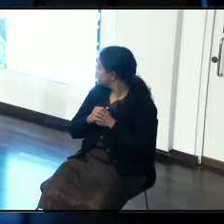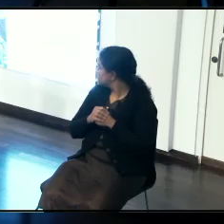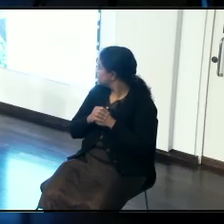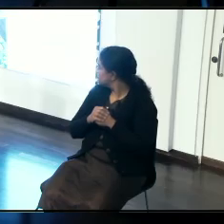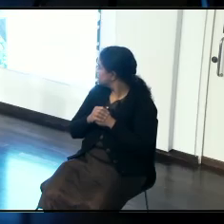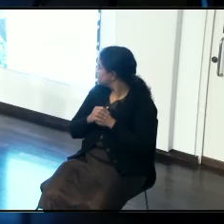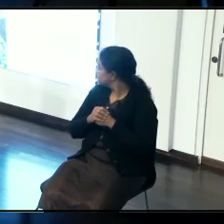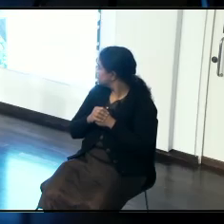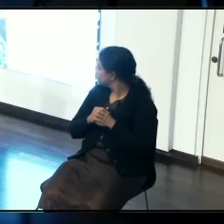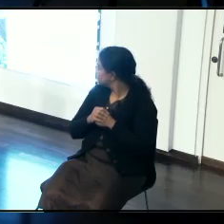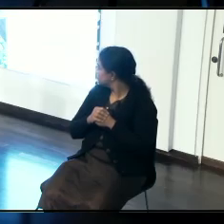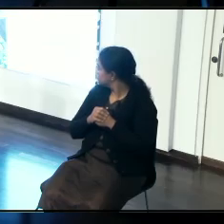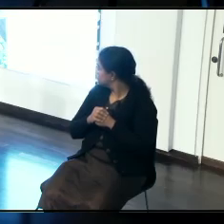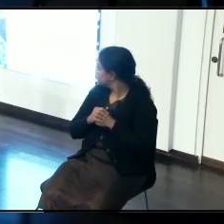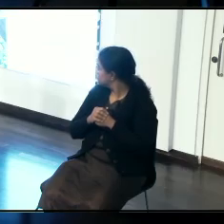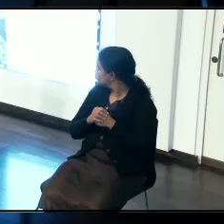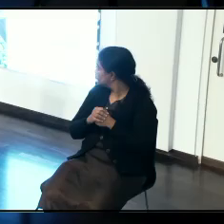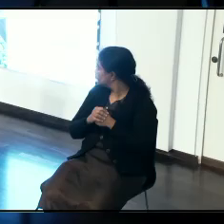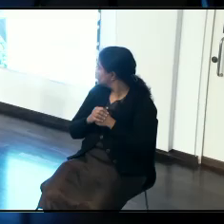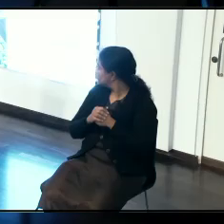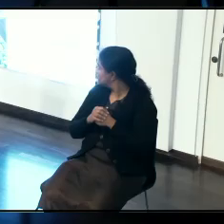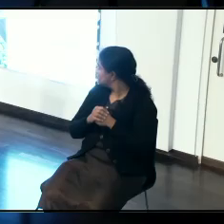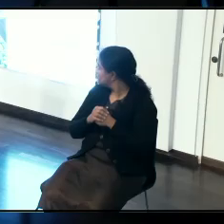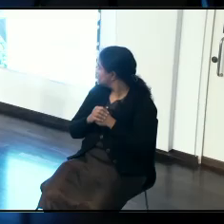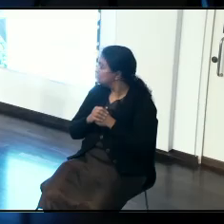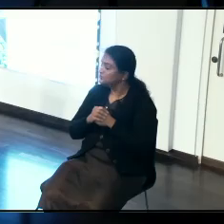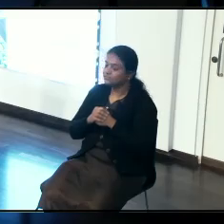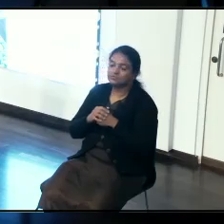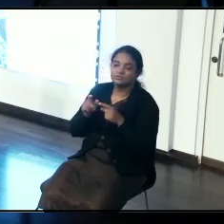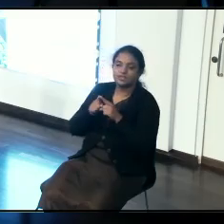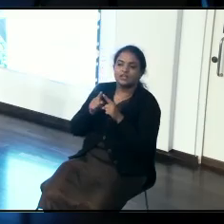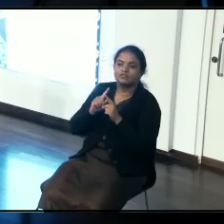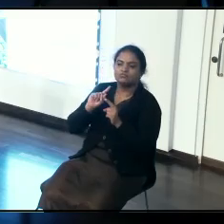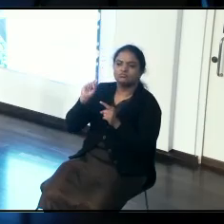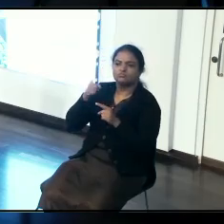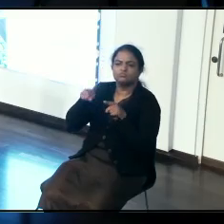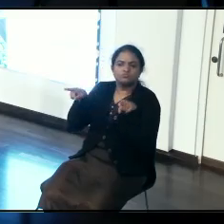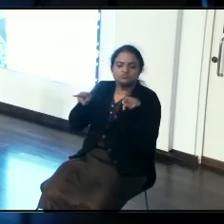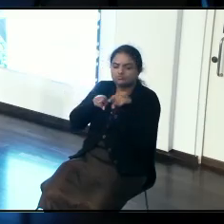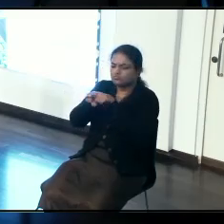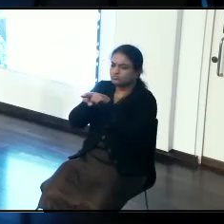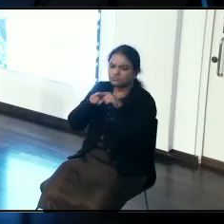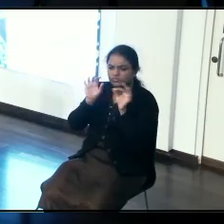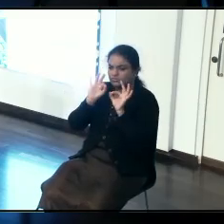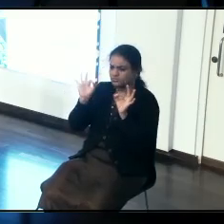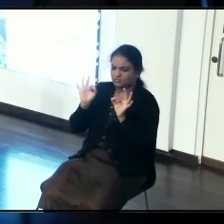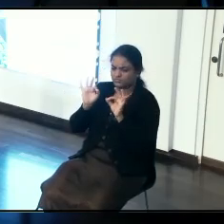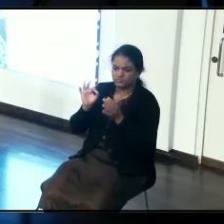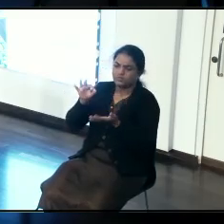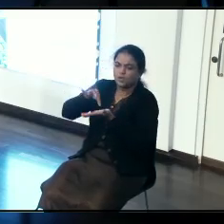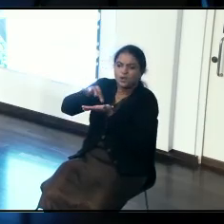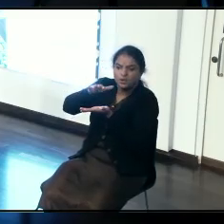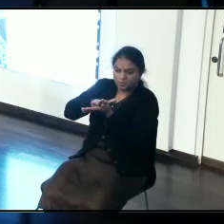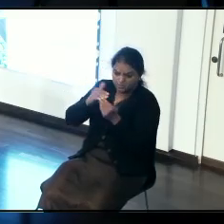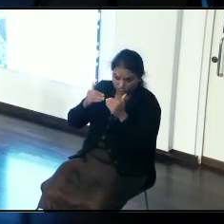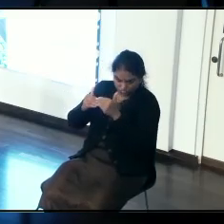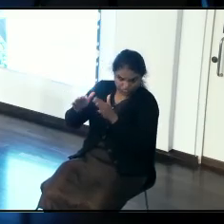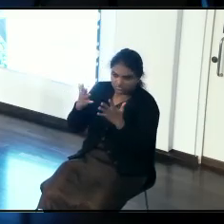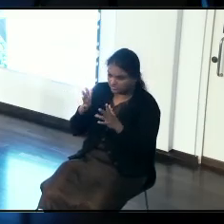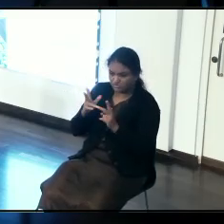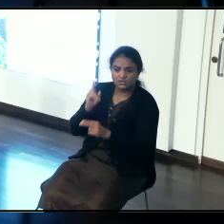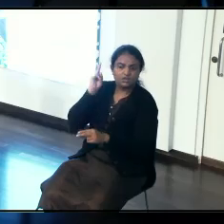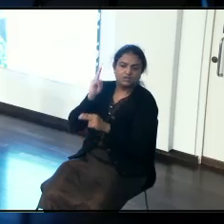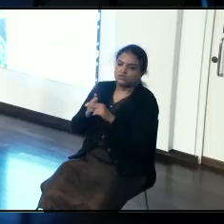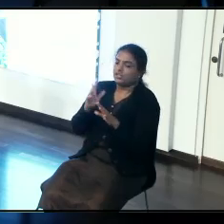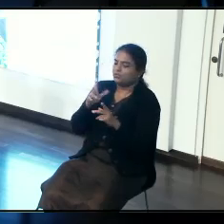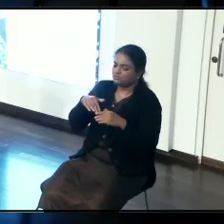is in transition, and change is inevitable. So Robert, how do you see the relevance of these historic homes